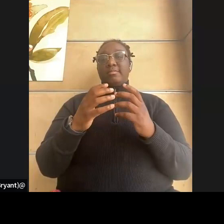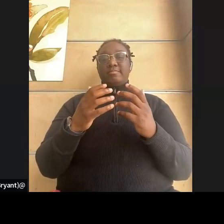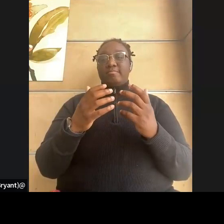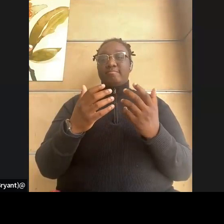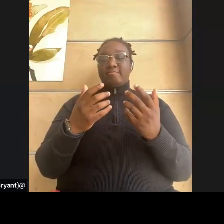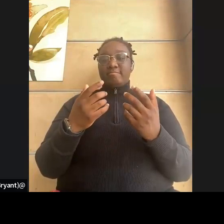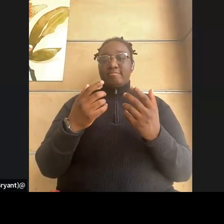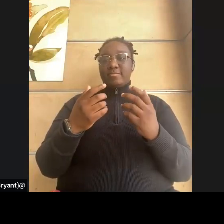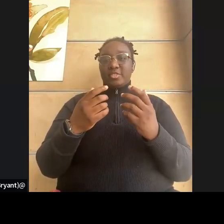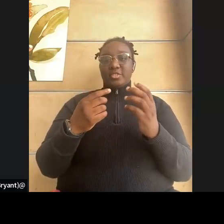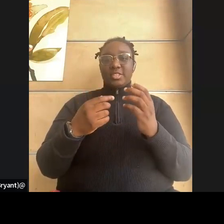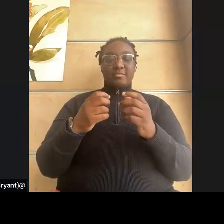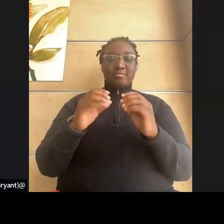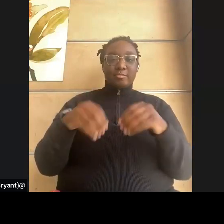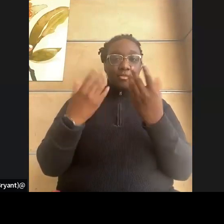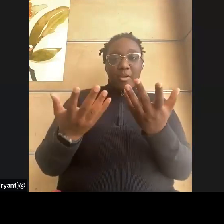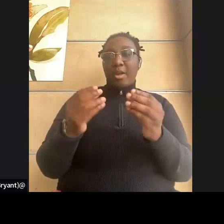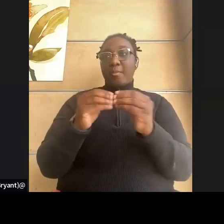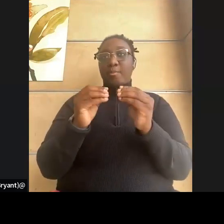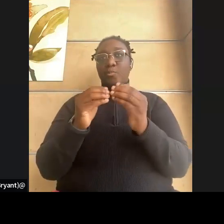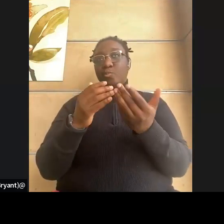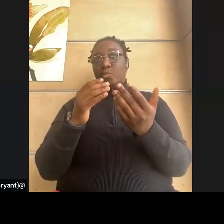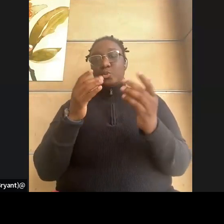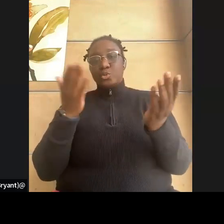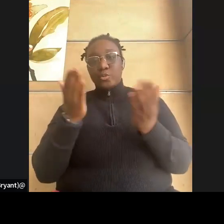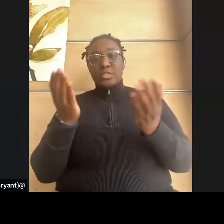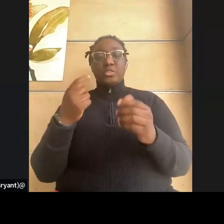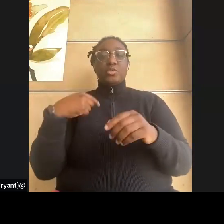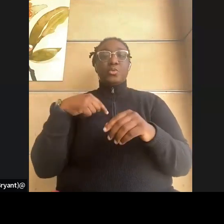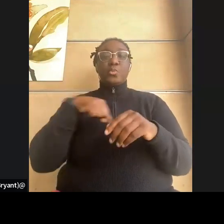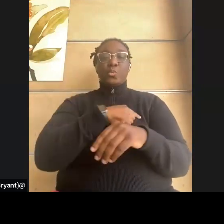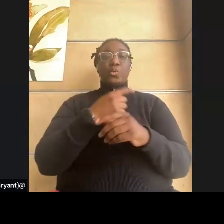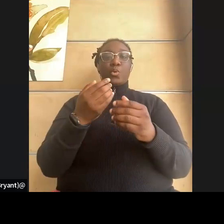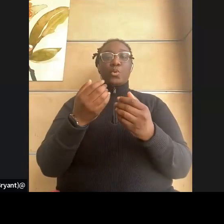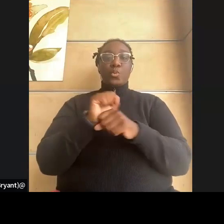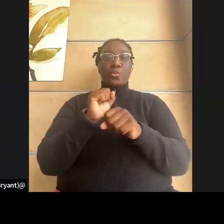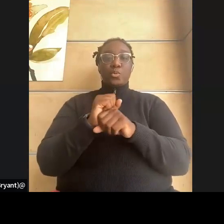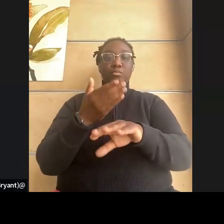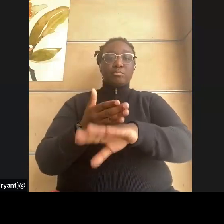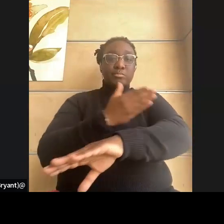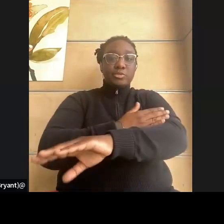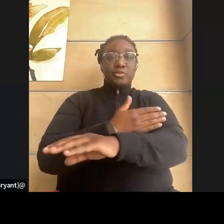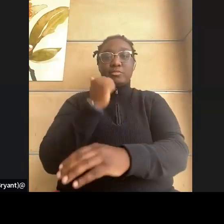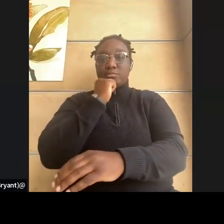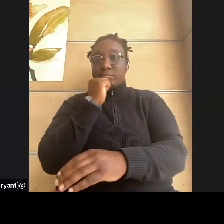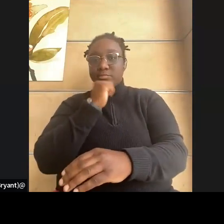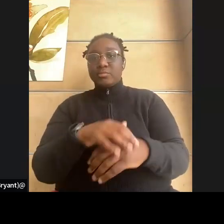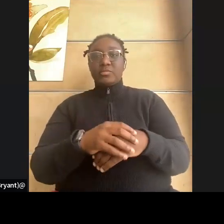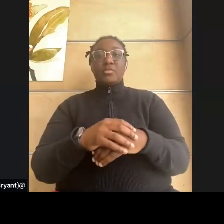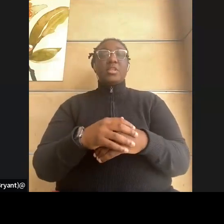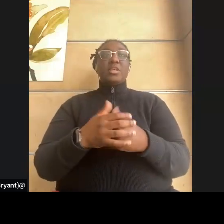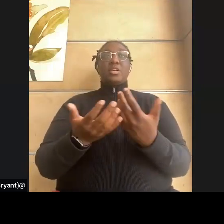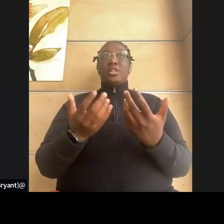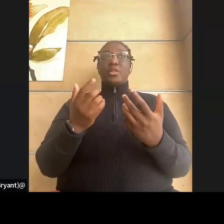really critical right now and something we're working on day in and day out. We're working to do that in 3 different ways: through a biannual report,